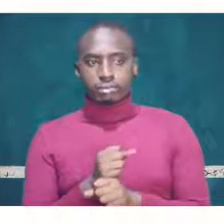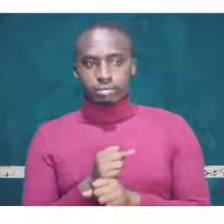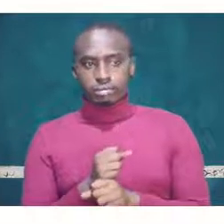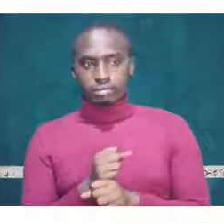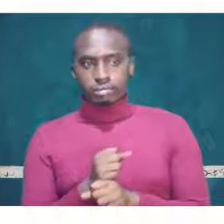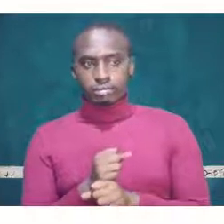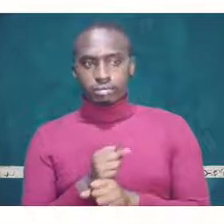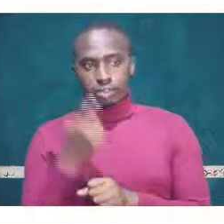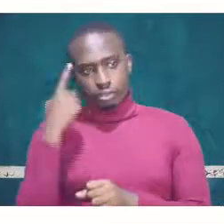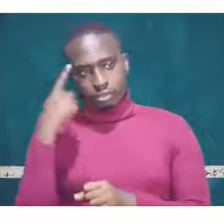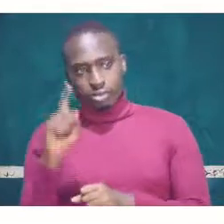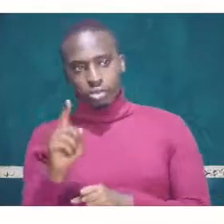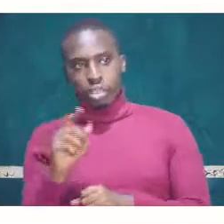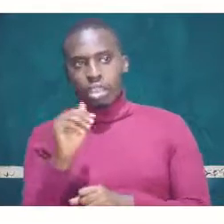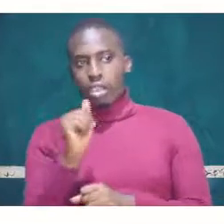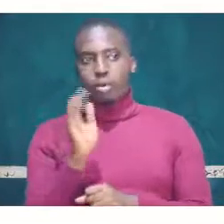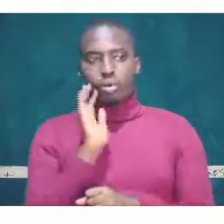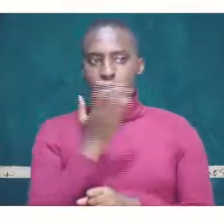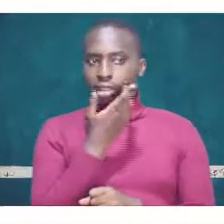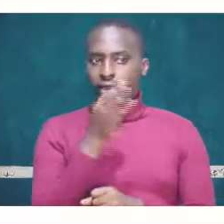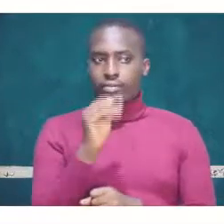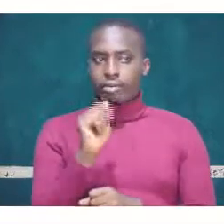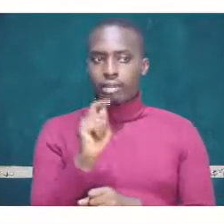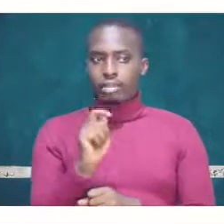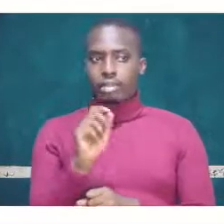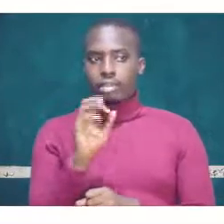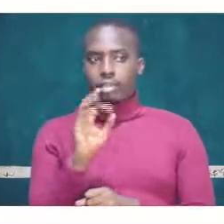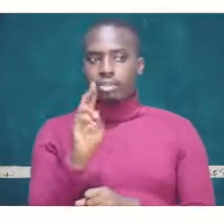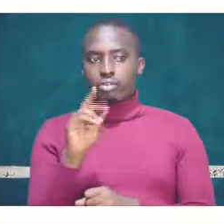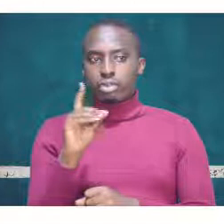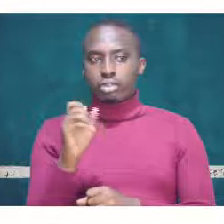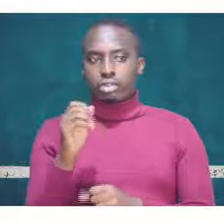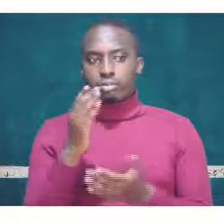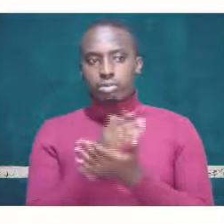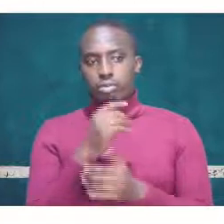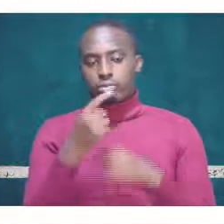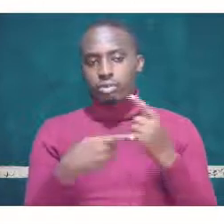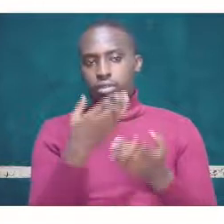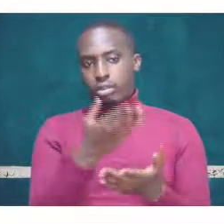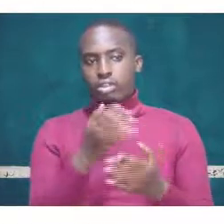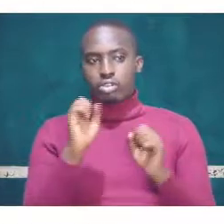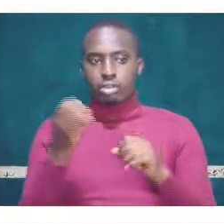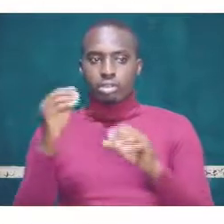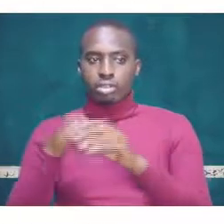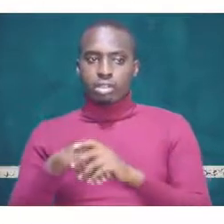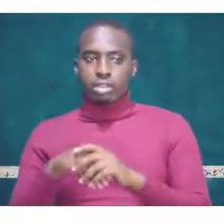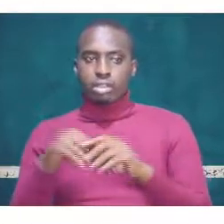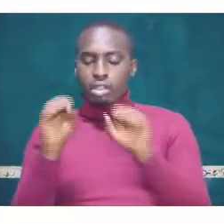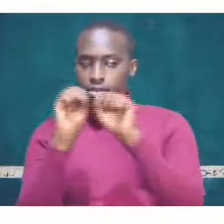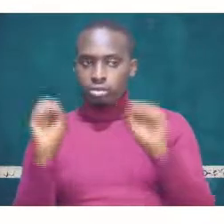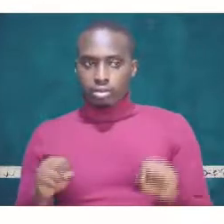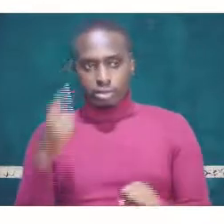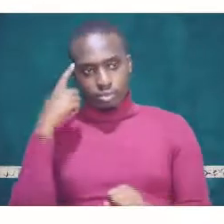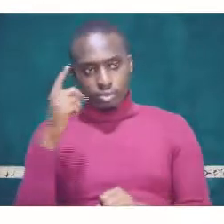as a reservoir for water, fats, and fluid. Which of the following would be classified as a lymphatic